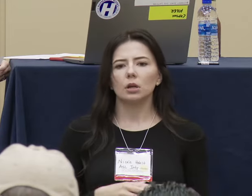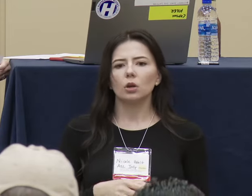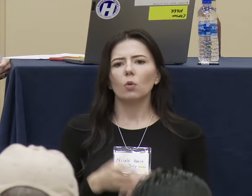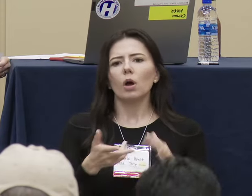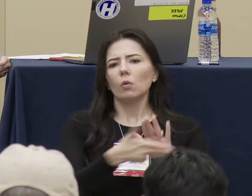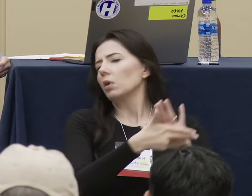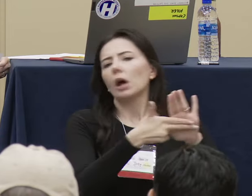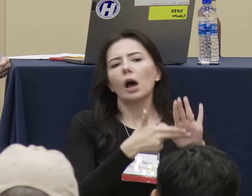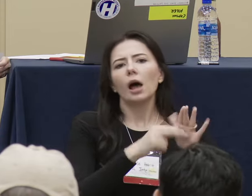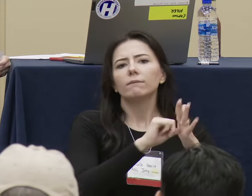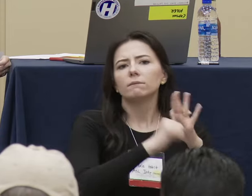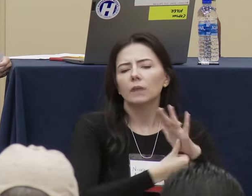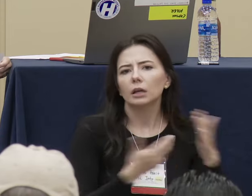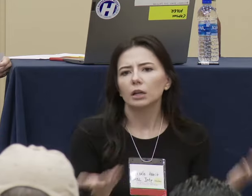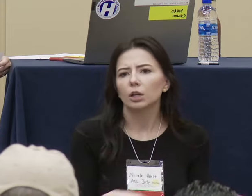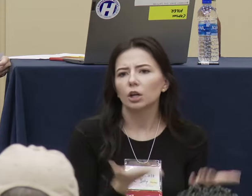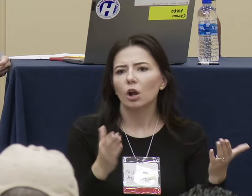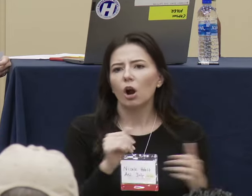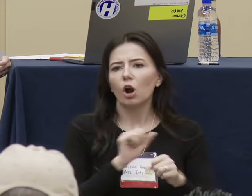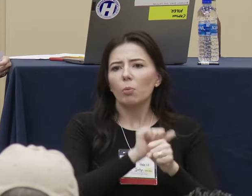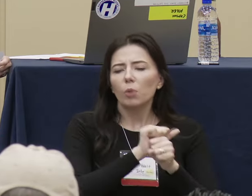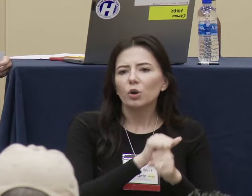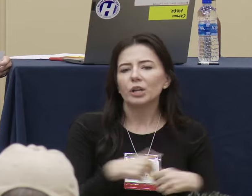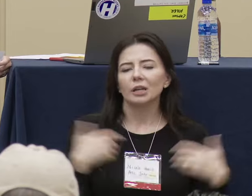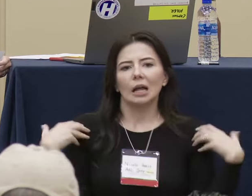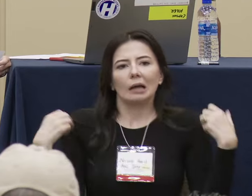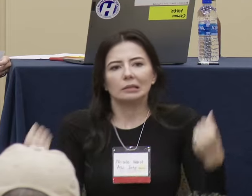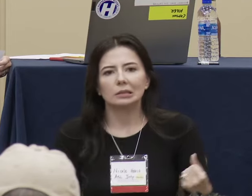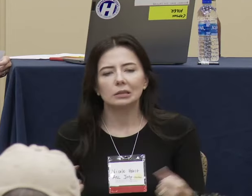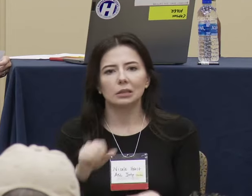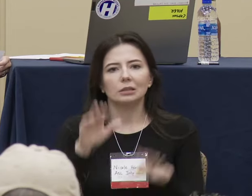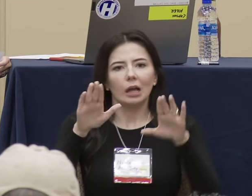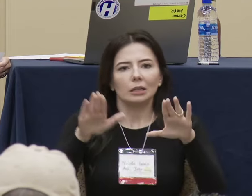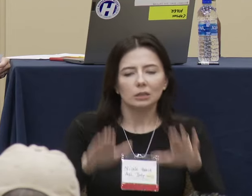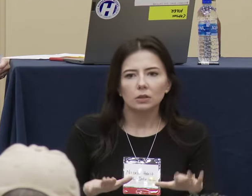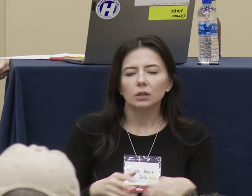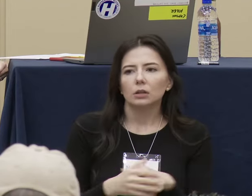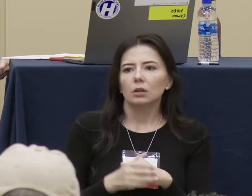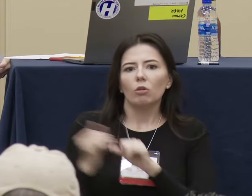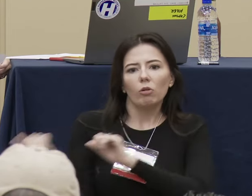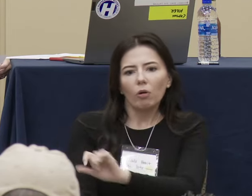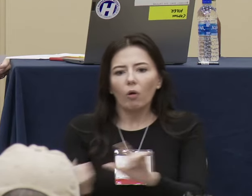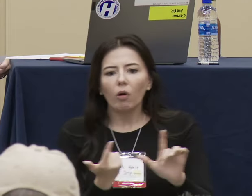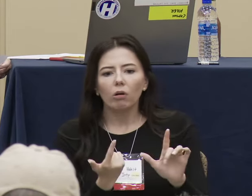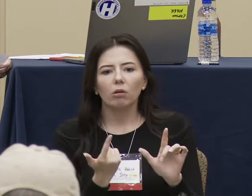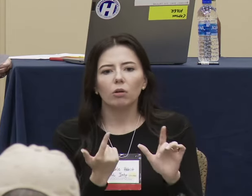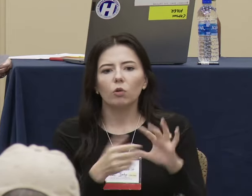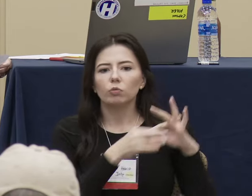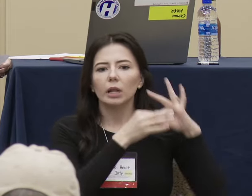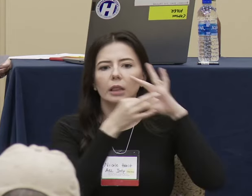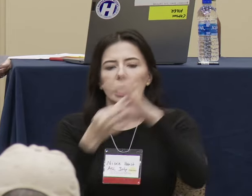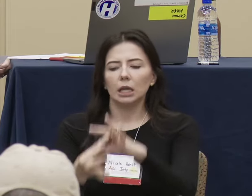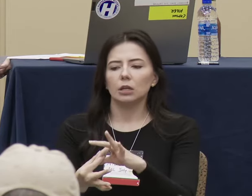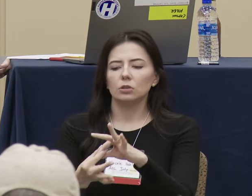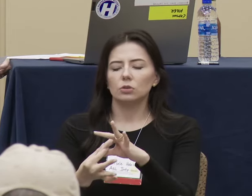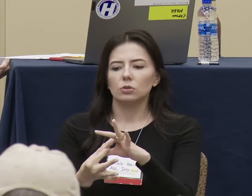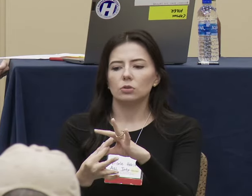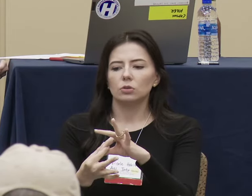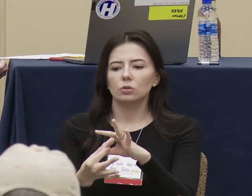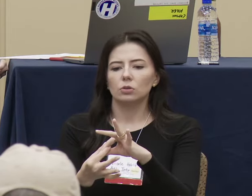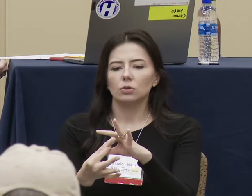productivity, desirability, intelligence, excellence, fitness, they all are also related to